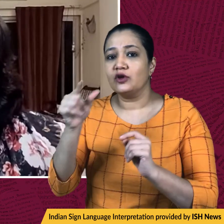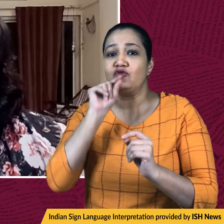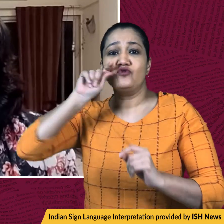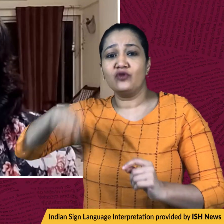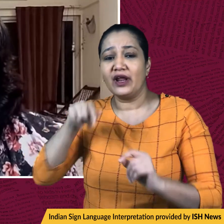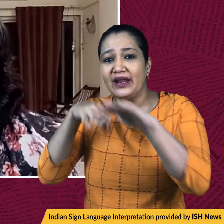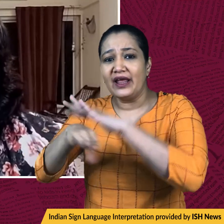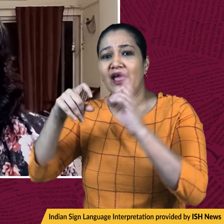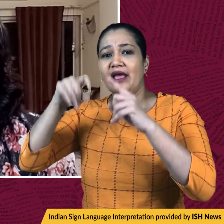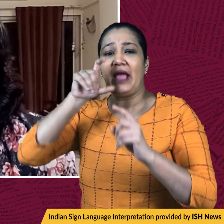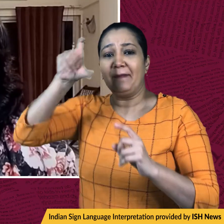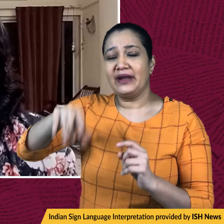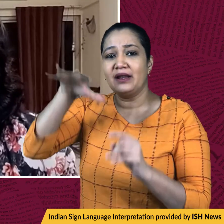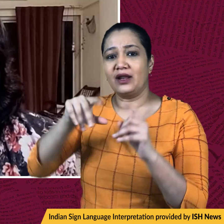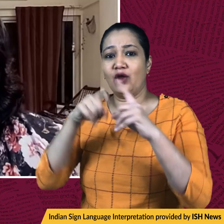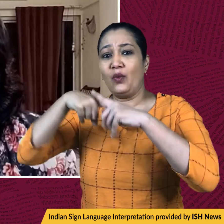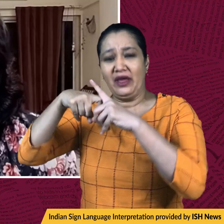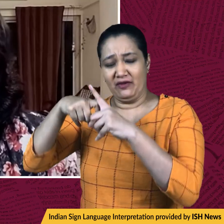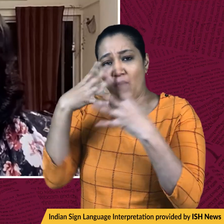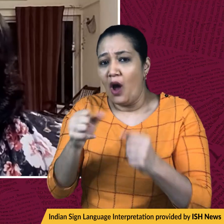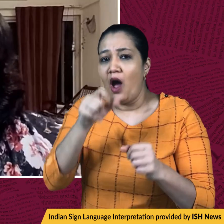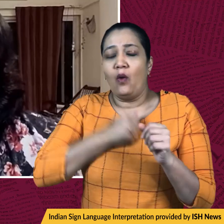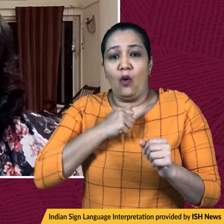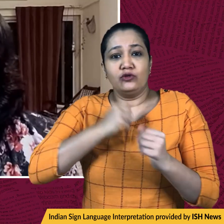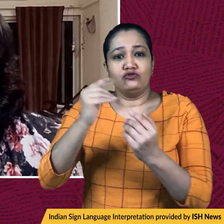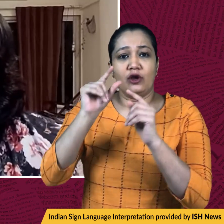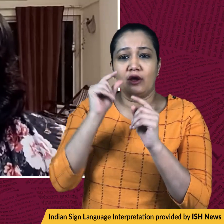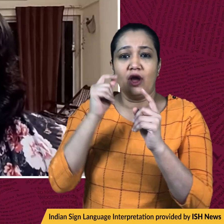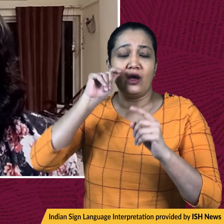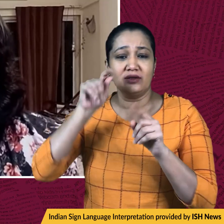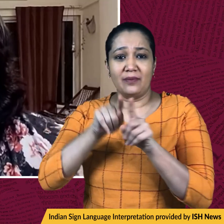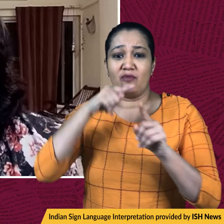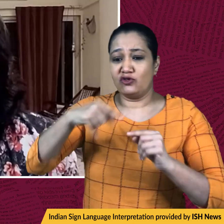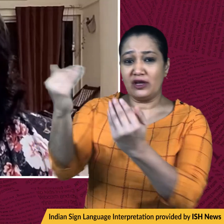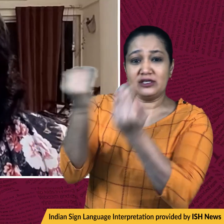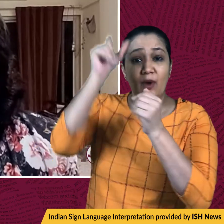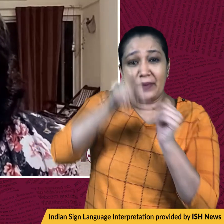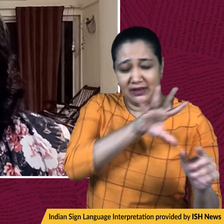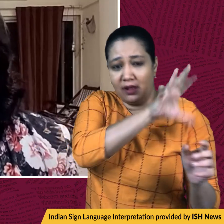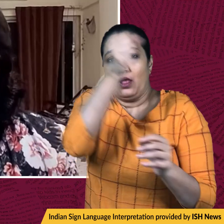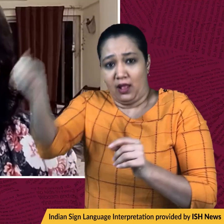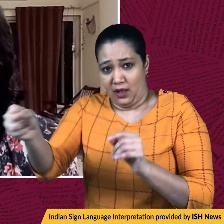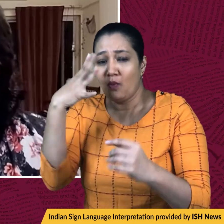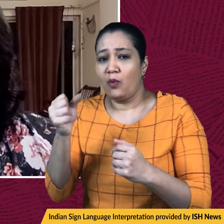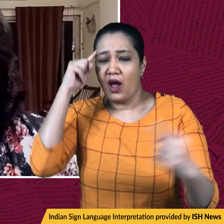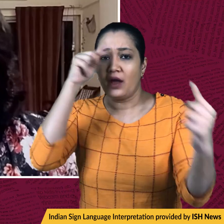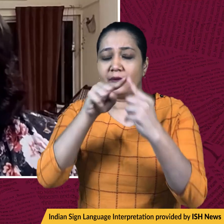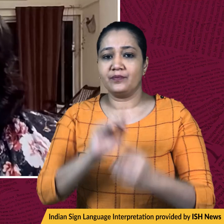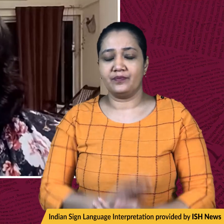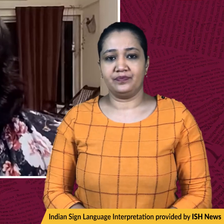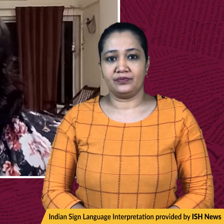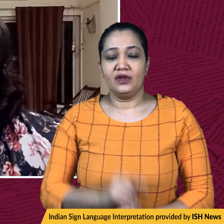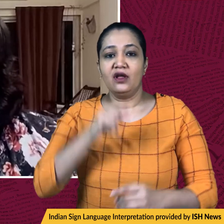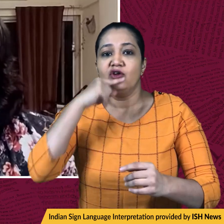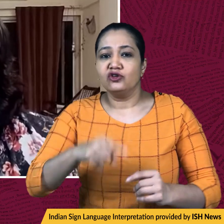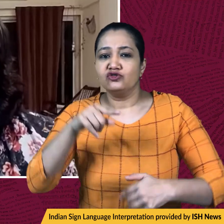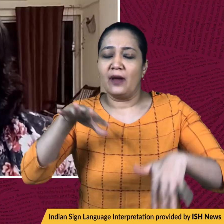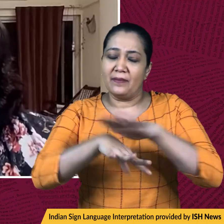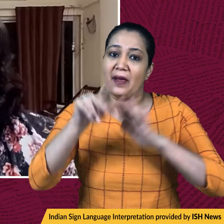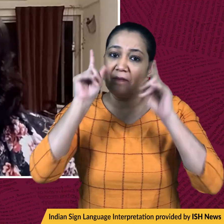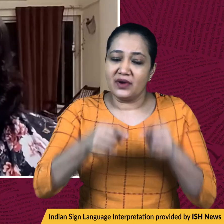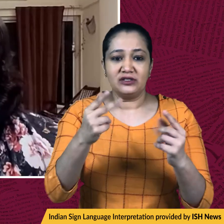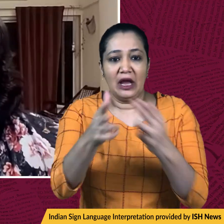majority 65 seats in the election to the 117 member assembly. The Punjab Lok Congress, led by